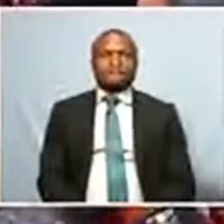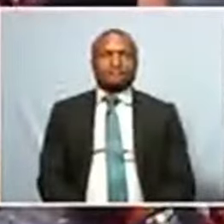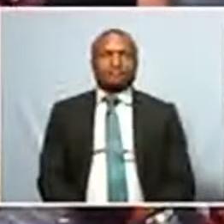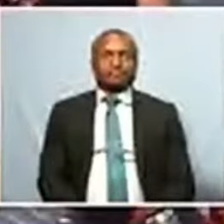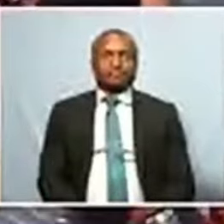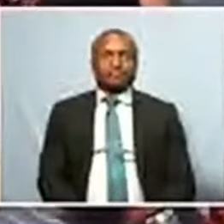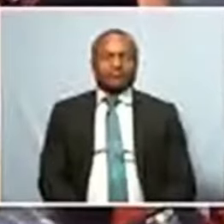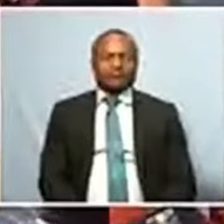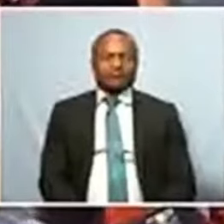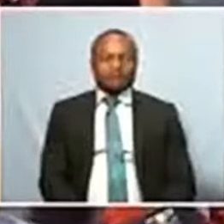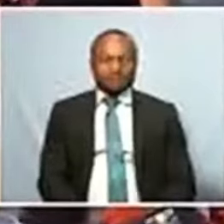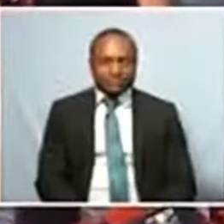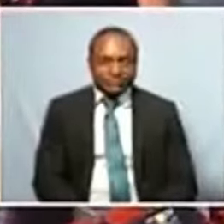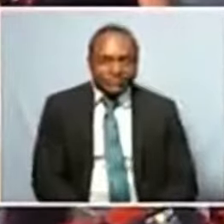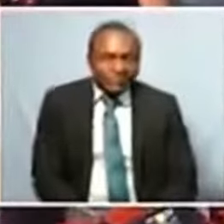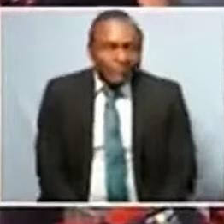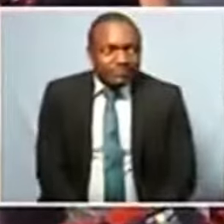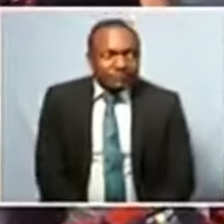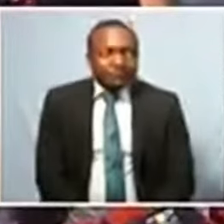Thank you.